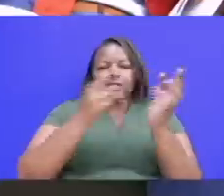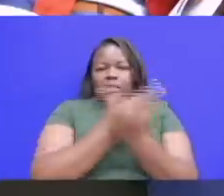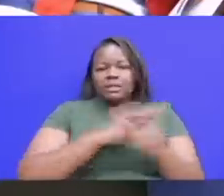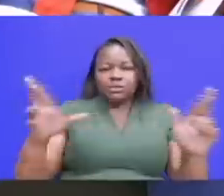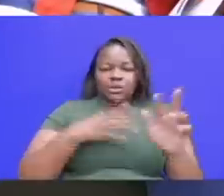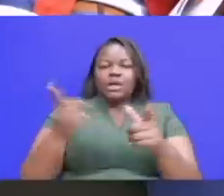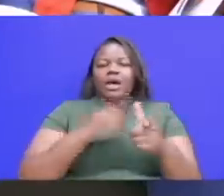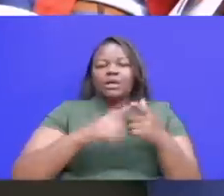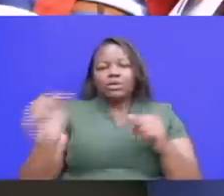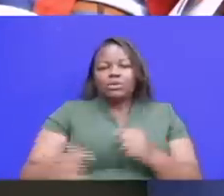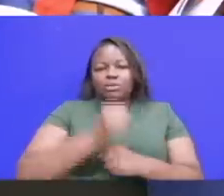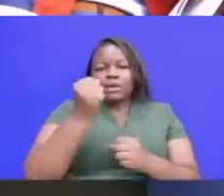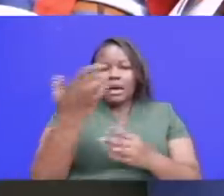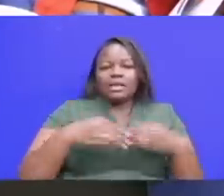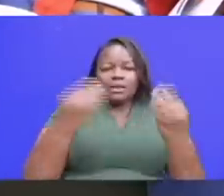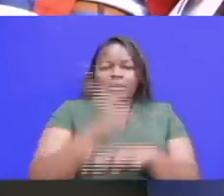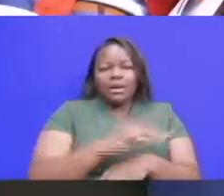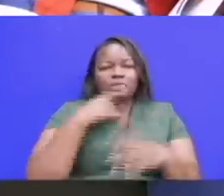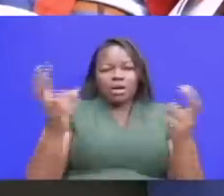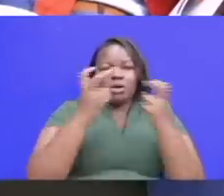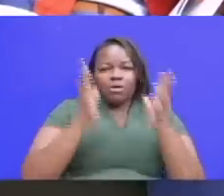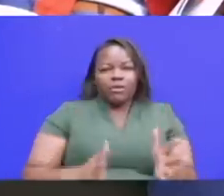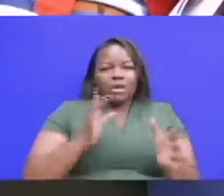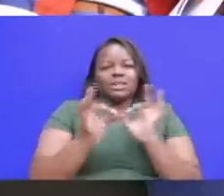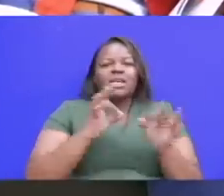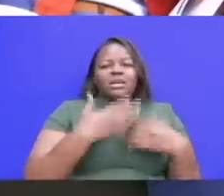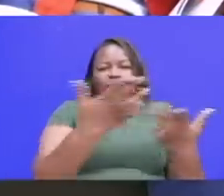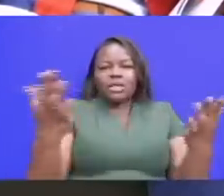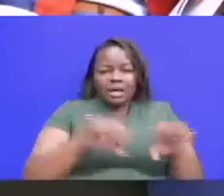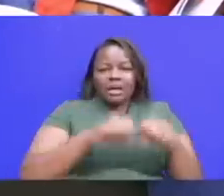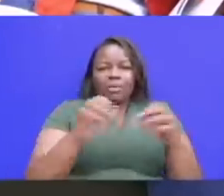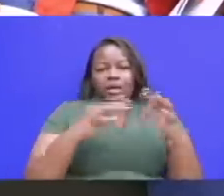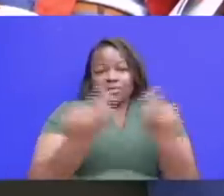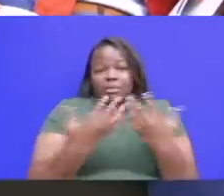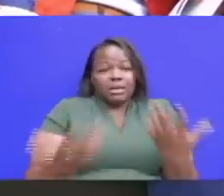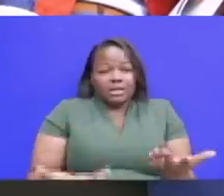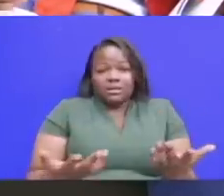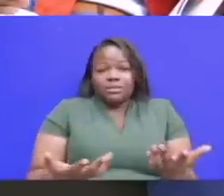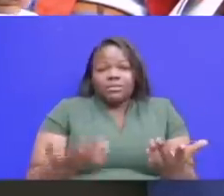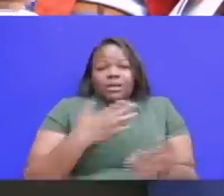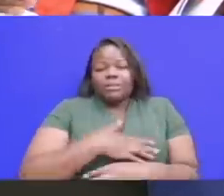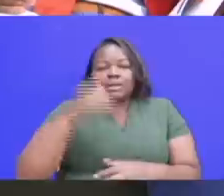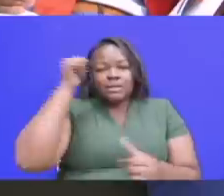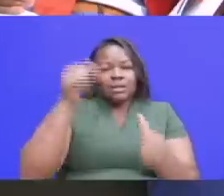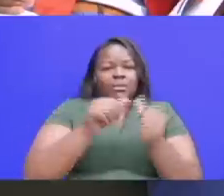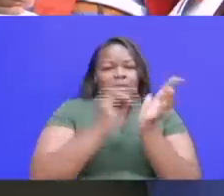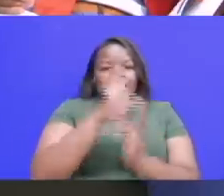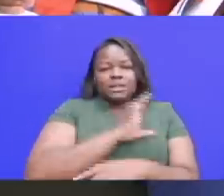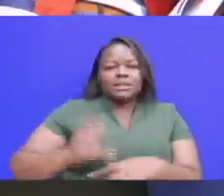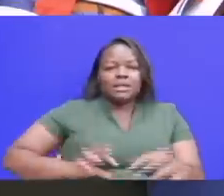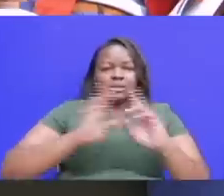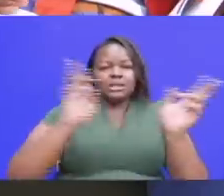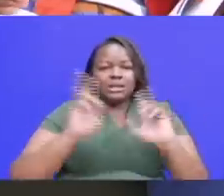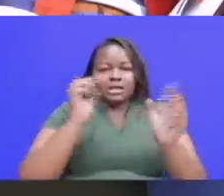And so today, even to our viewers, should you be there and you are in a broken family, maybe a dysfunctional family, just remember that Jesus Christ is ready